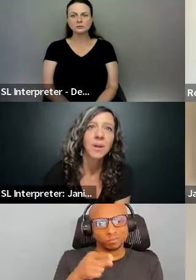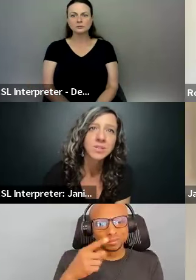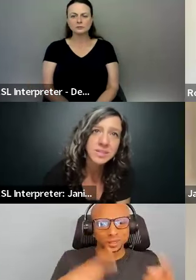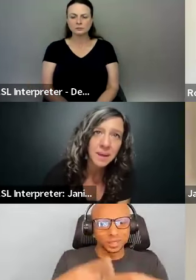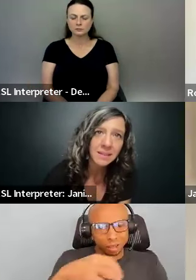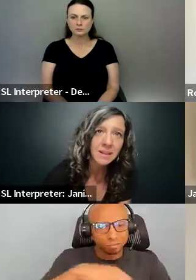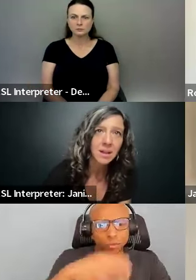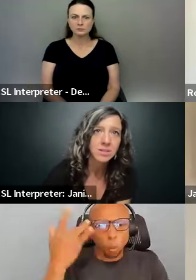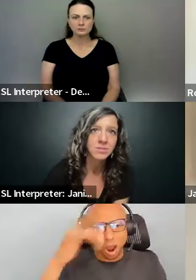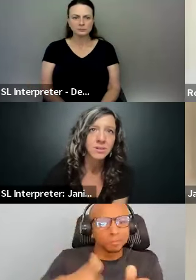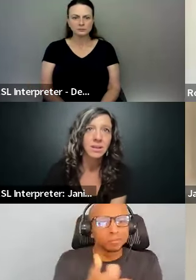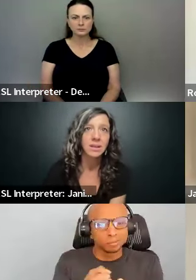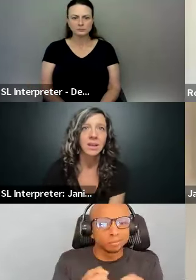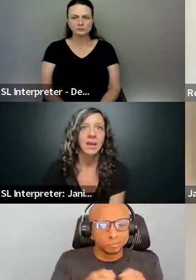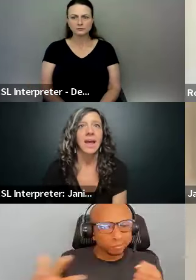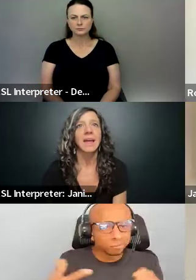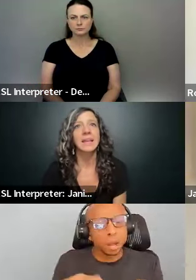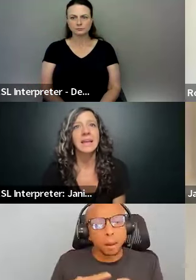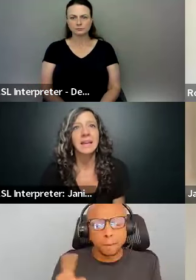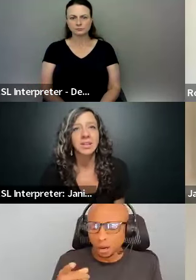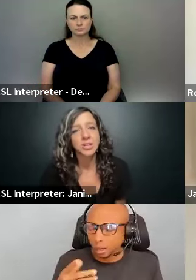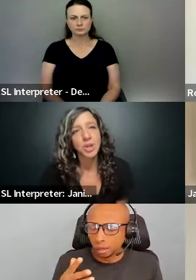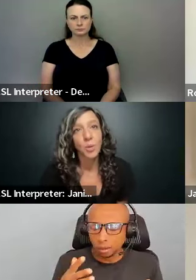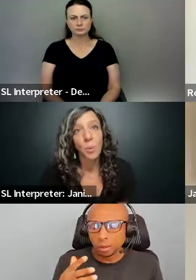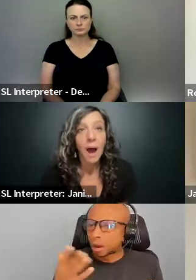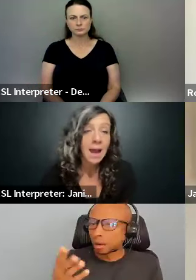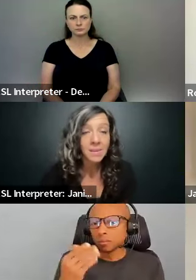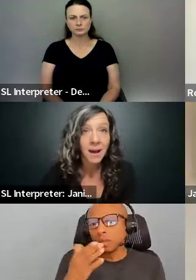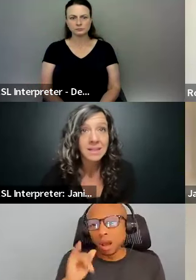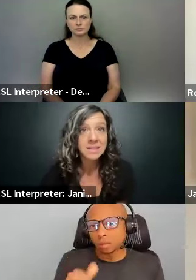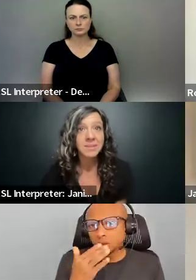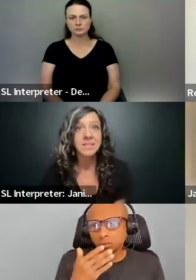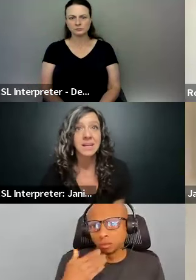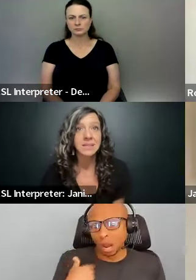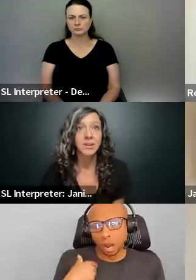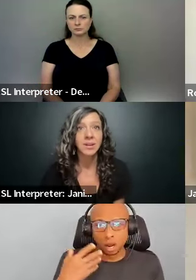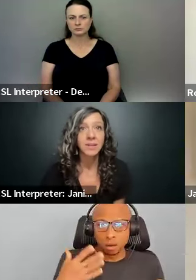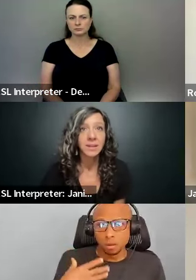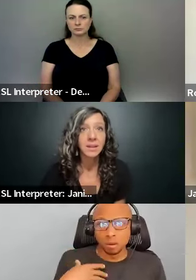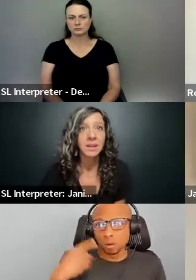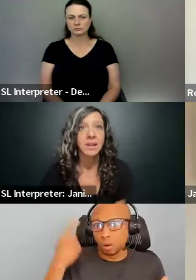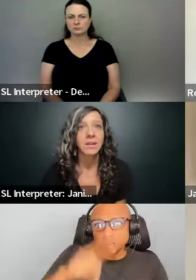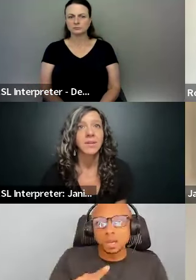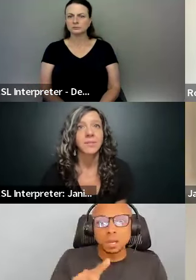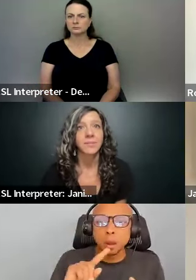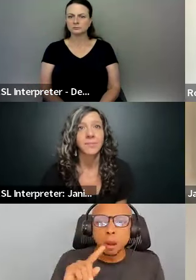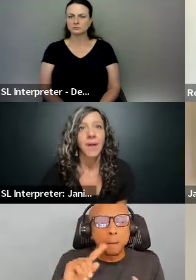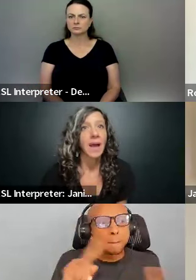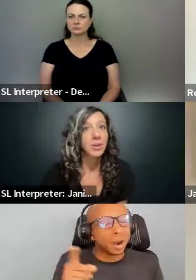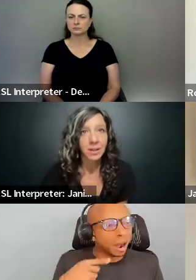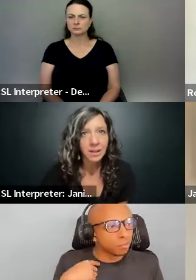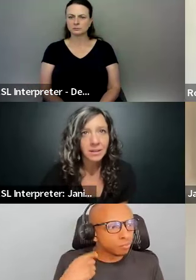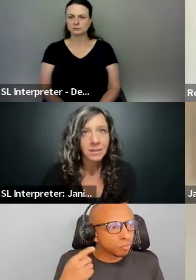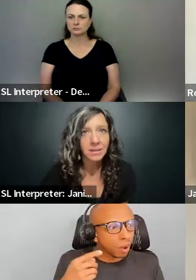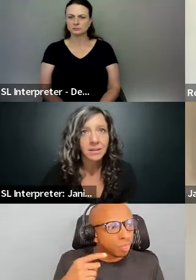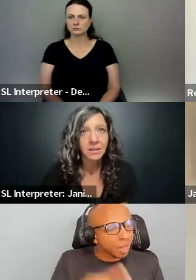that they wanted to expand the glossary and show the why behind some of the signs that are given.